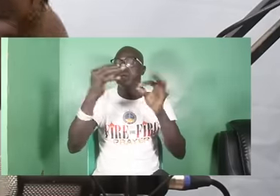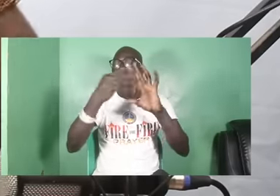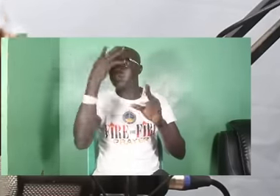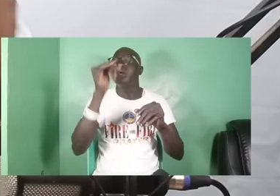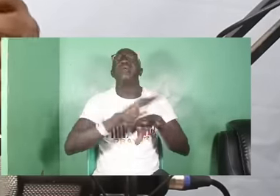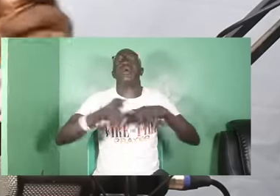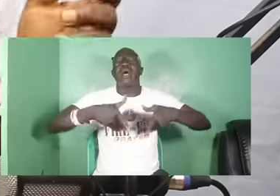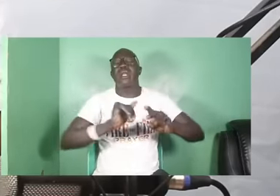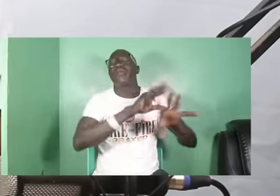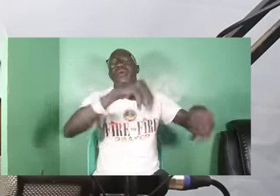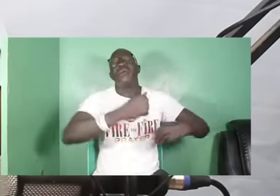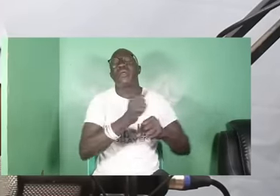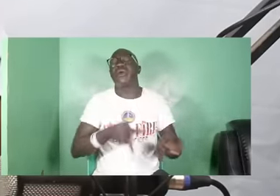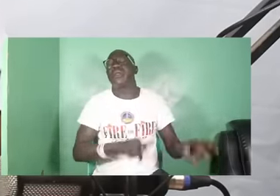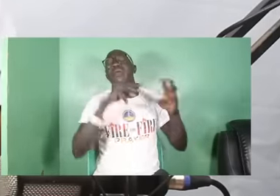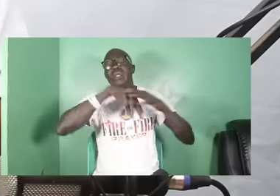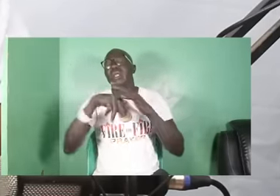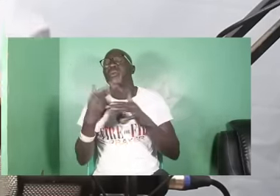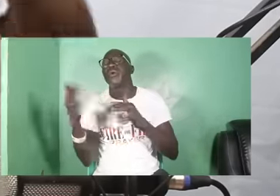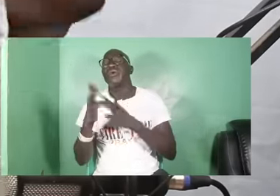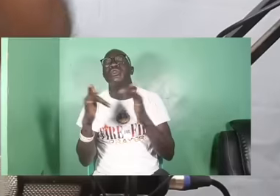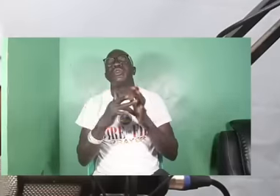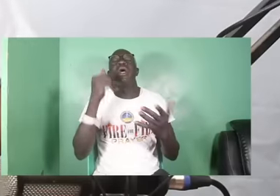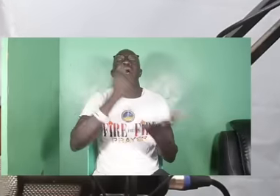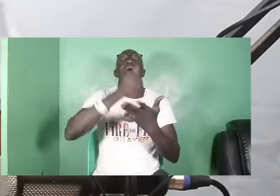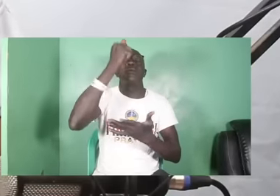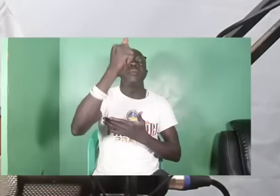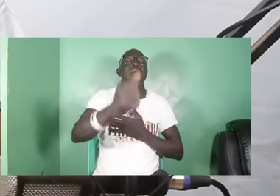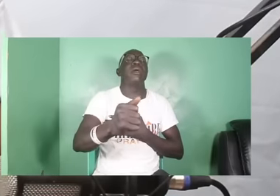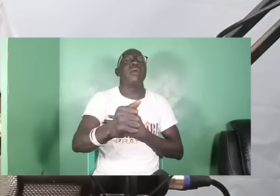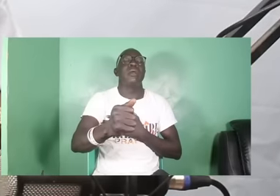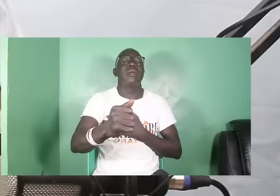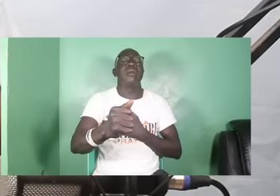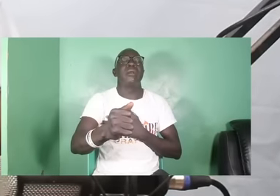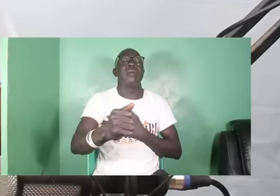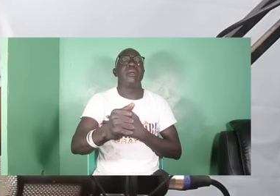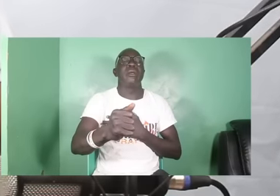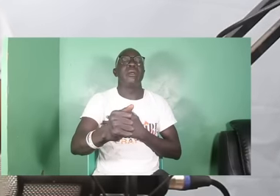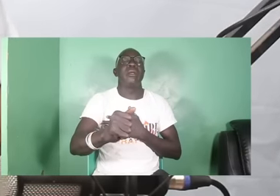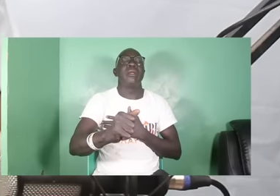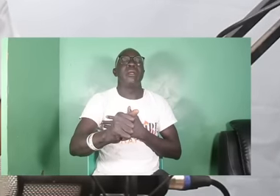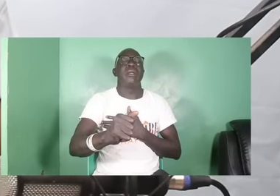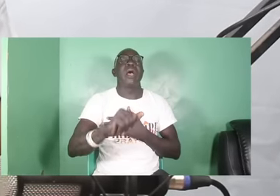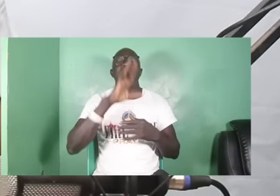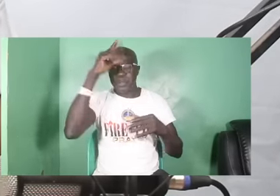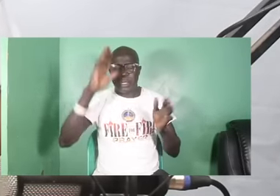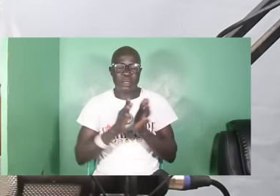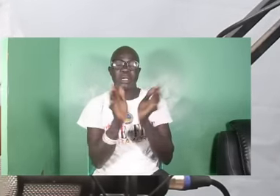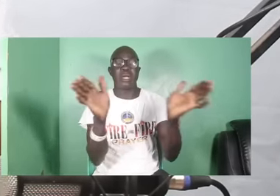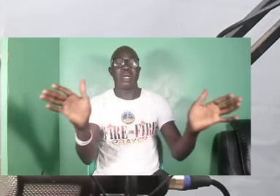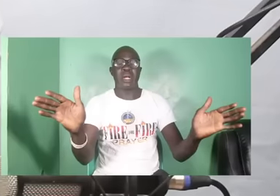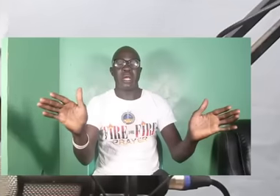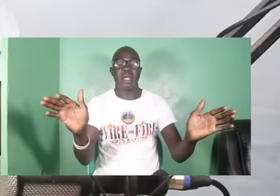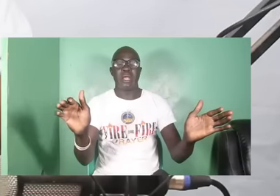the kaye re o. Na make your life not. Lord God Jesus. Oya gbina. Amen. God fire. Abisai general ni. Abisai is a